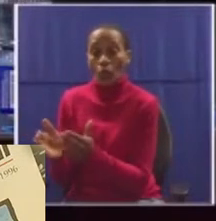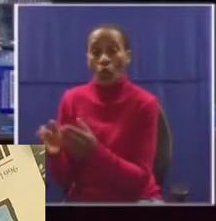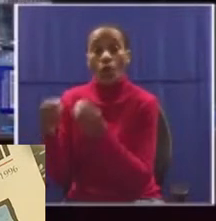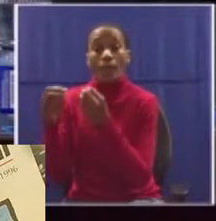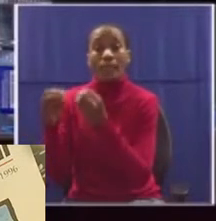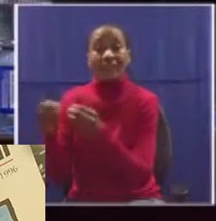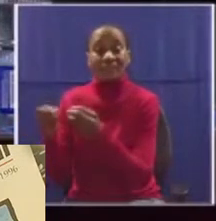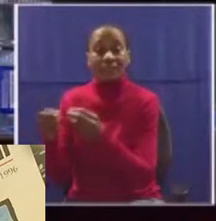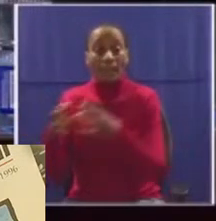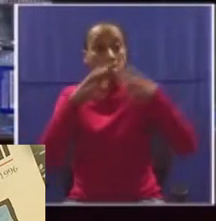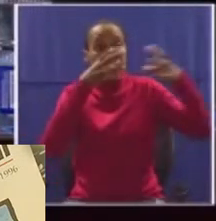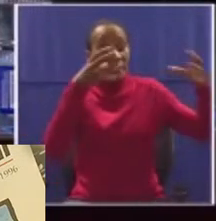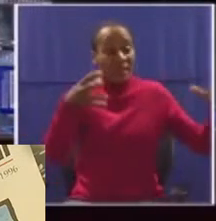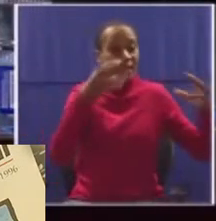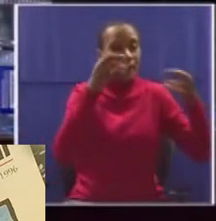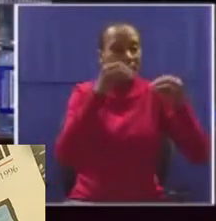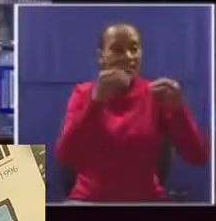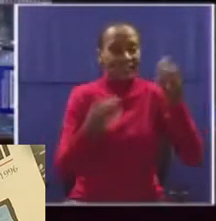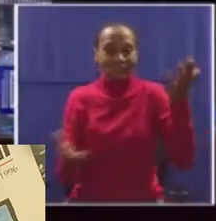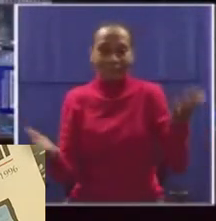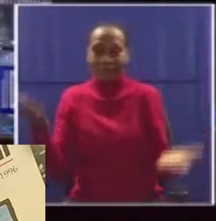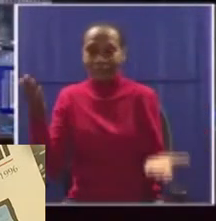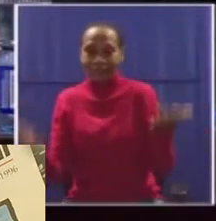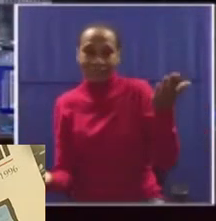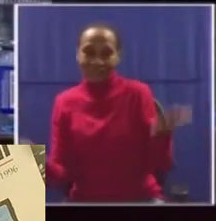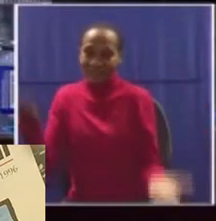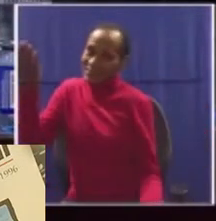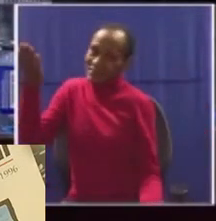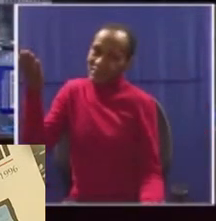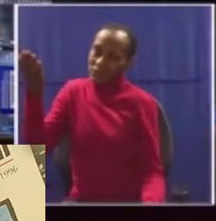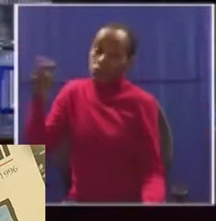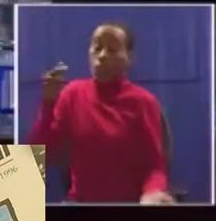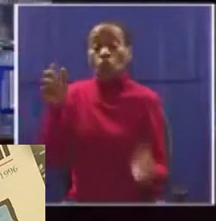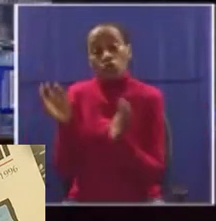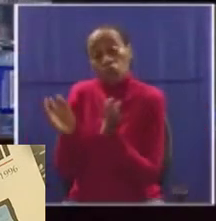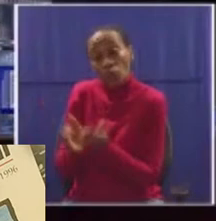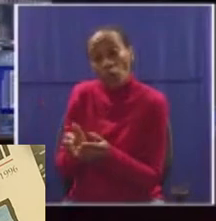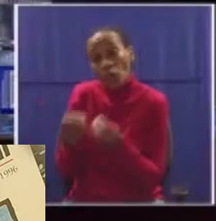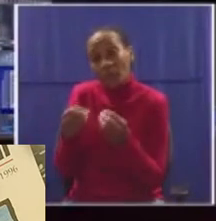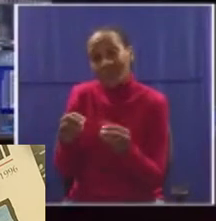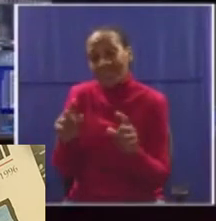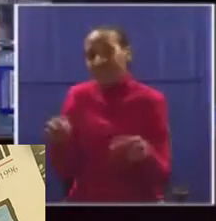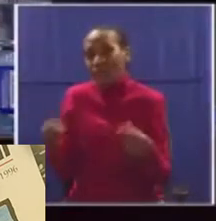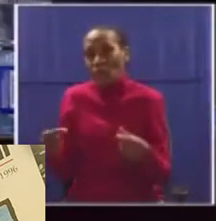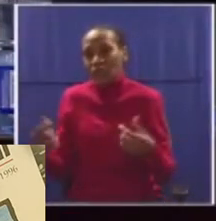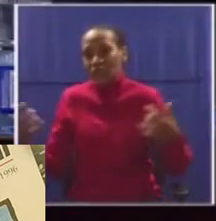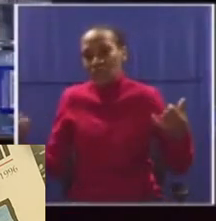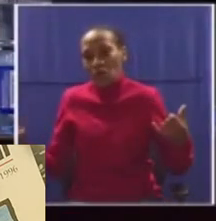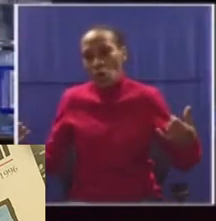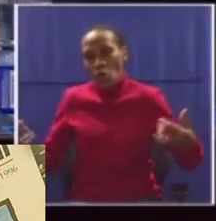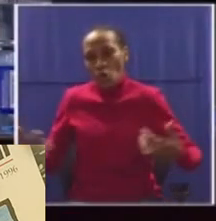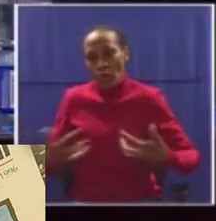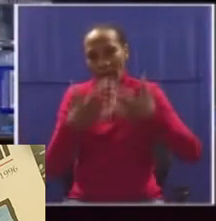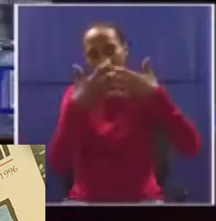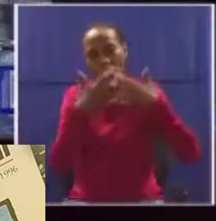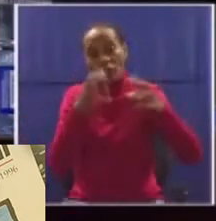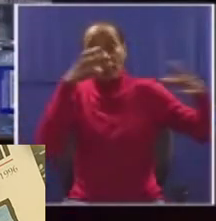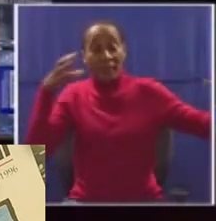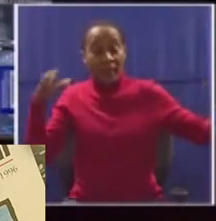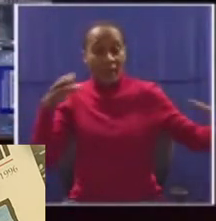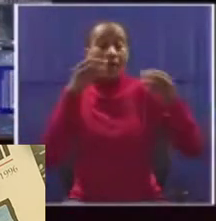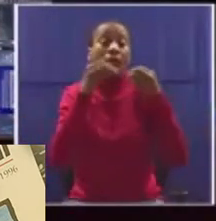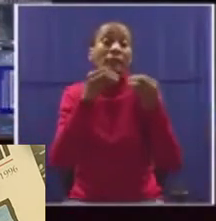business is uneven and small businesses struggle to operate on the same level as large corporations